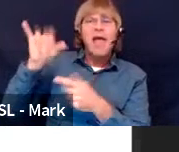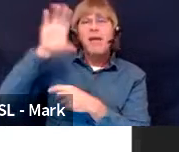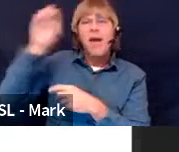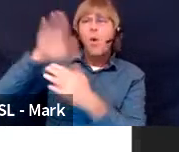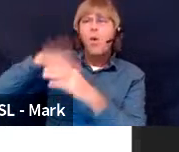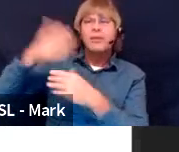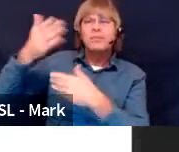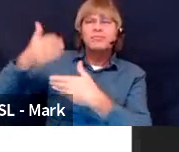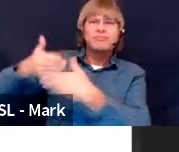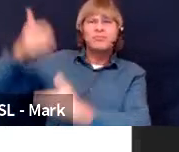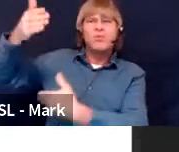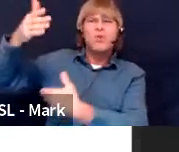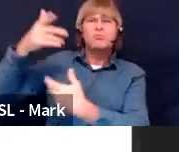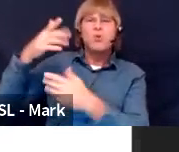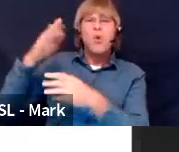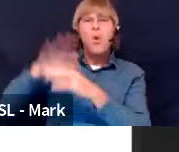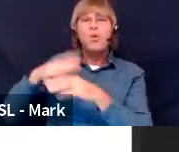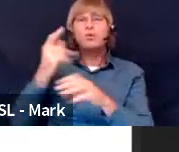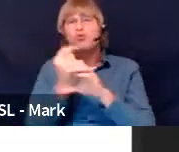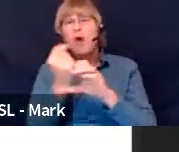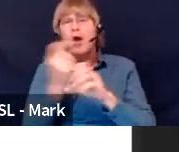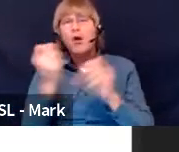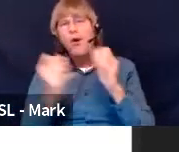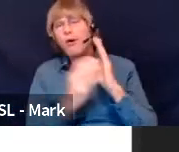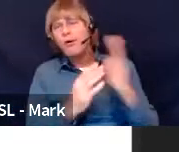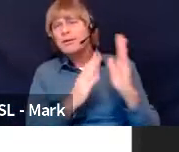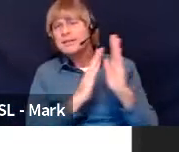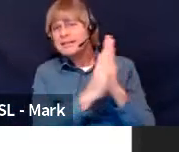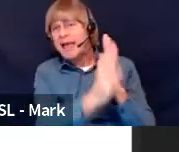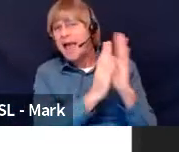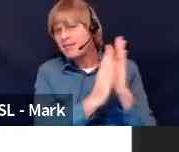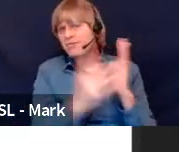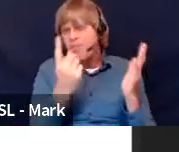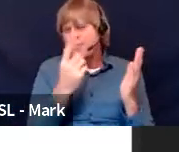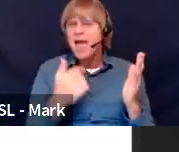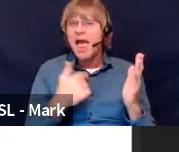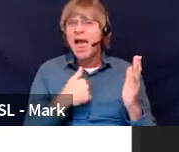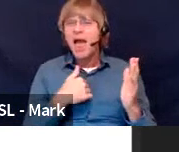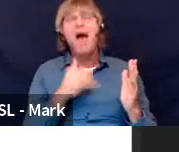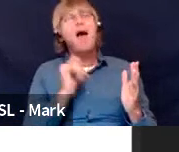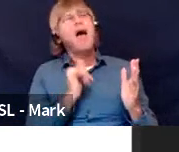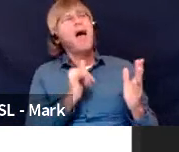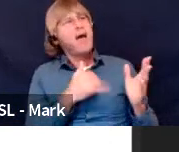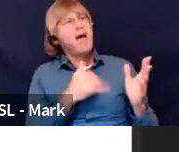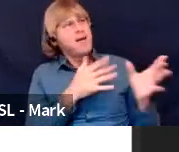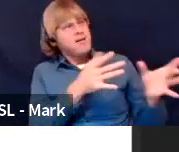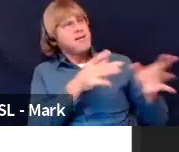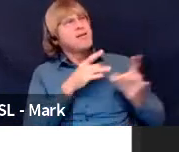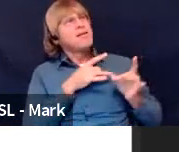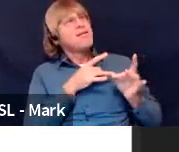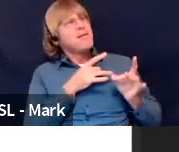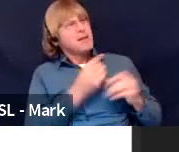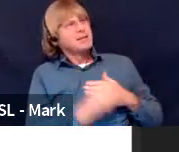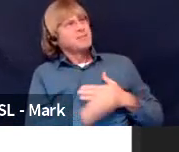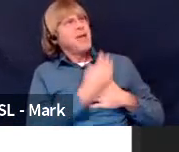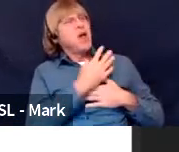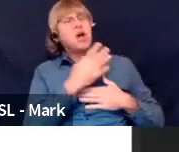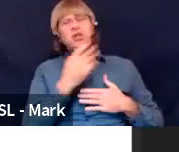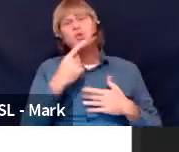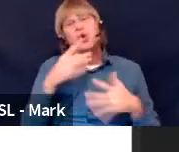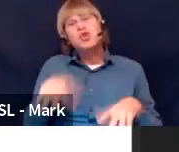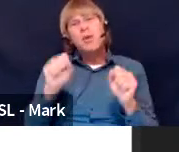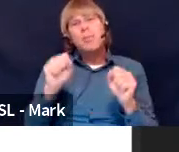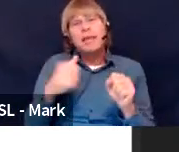on the side of a truck or something like that. I took inspiration from that as well. So it took